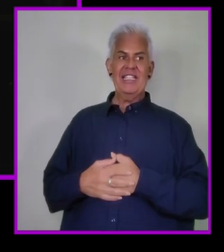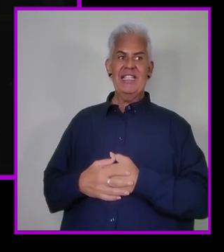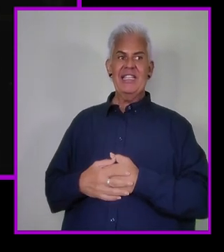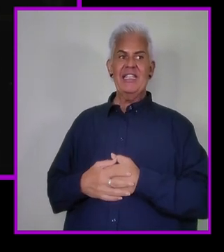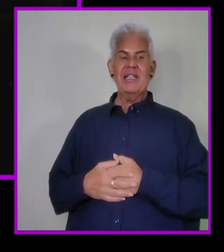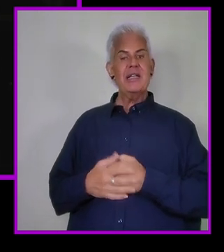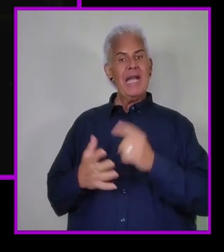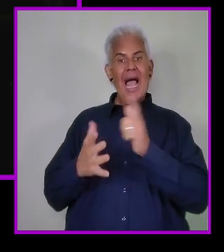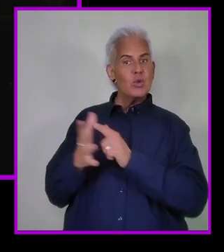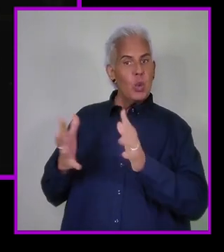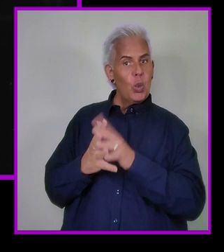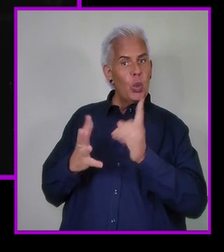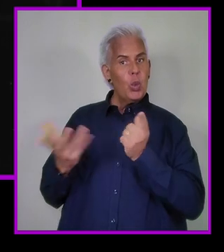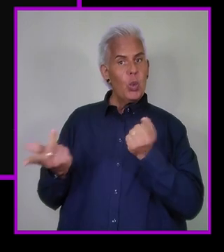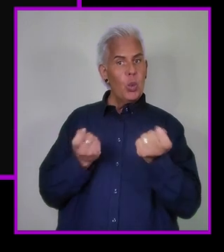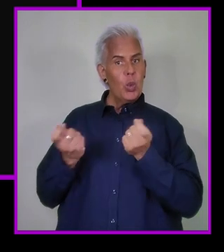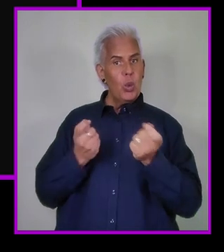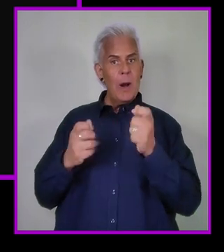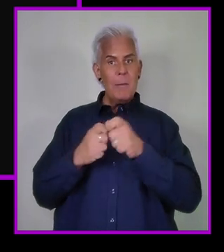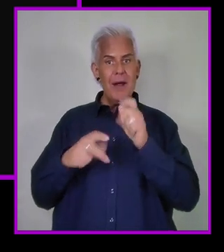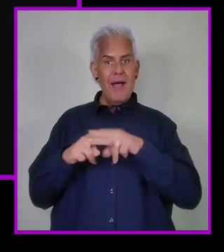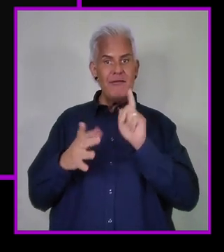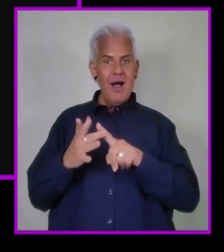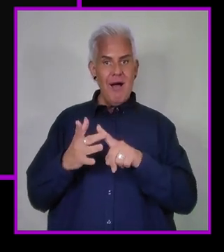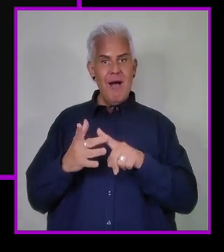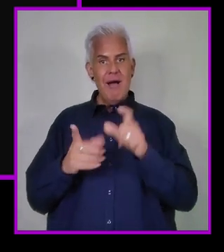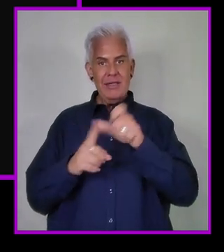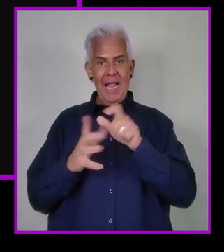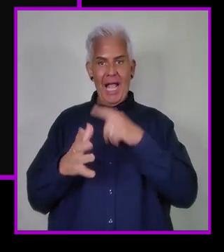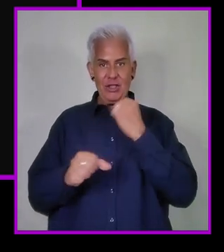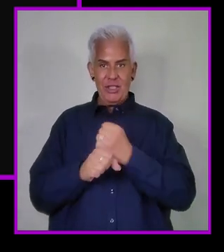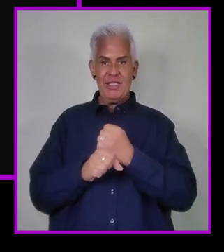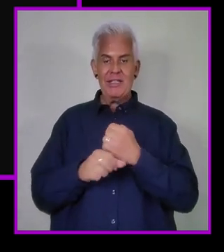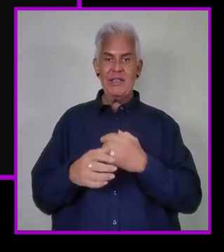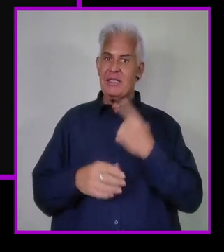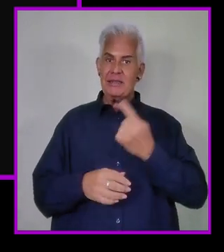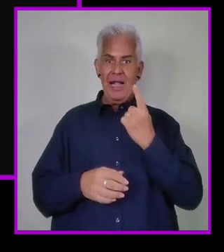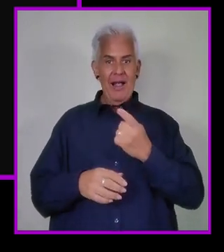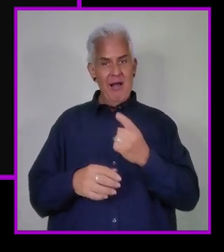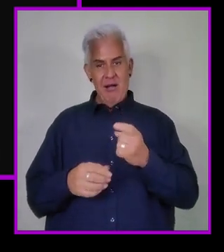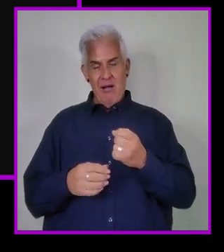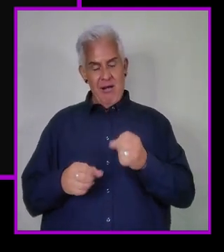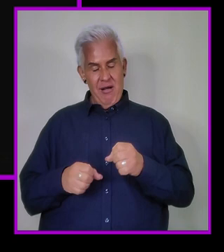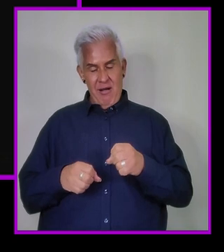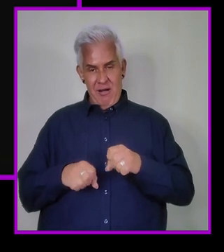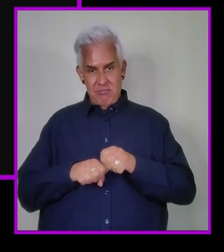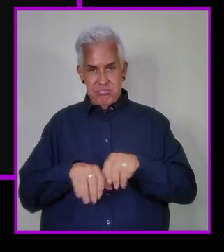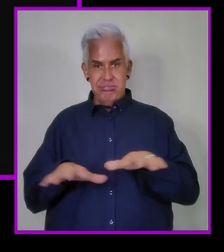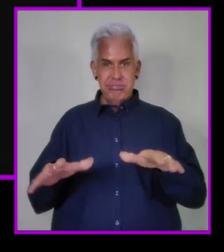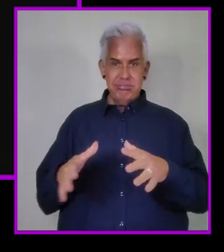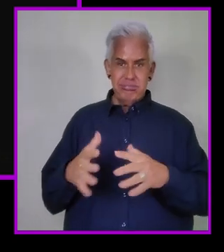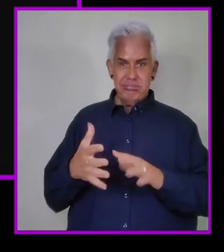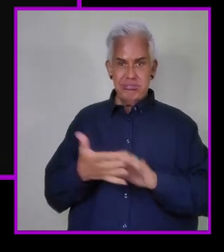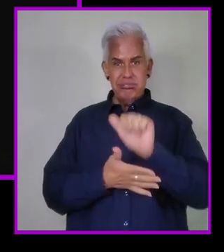Andrew, you are the chair of the BFI's Disability Screen Advisory Group. You are an influential cultural figure appearing